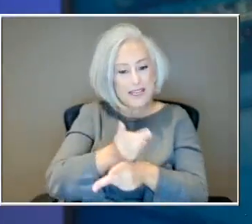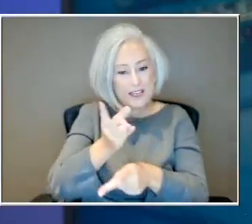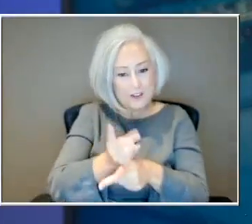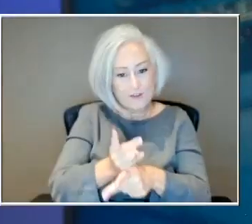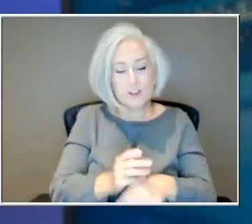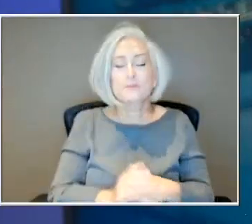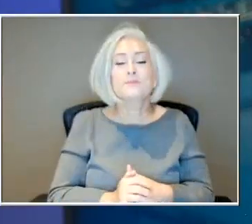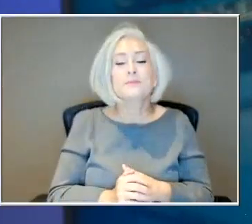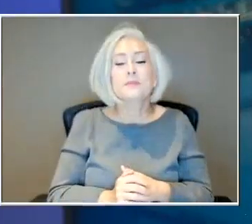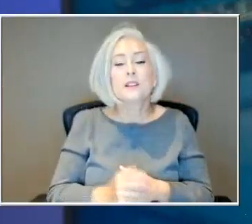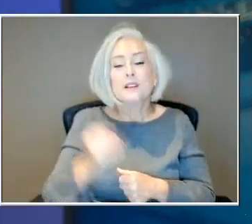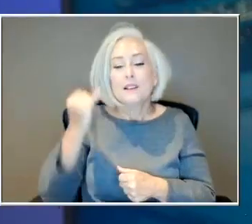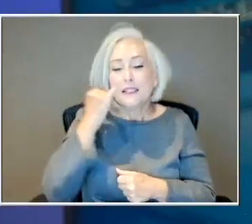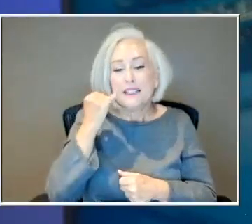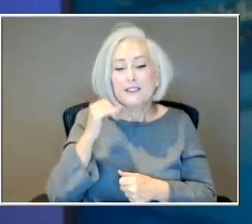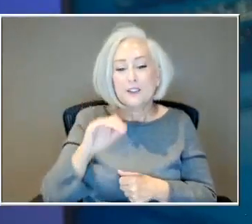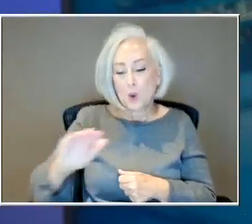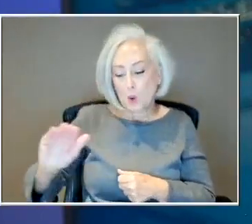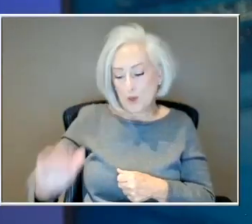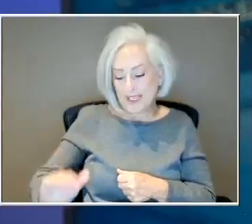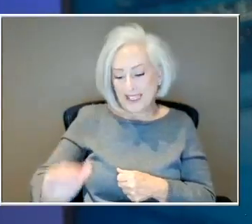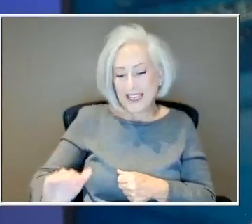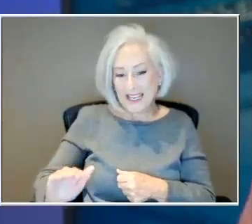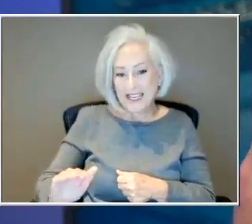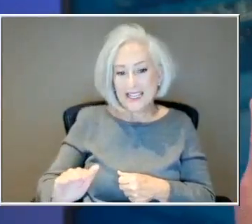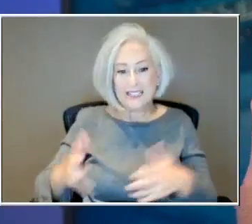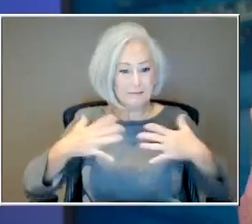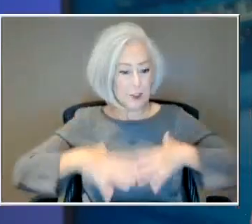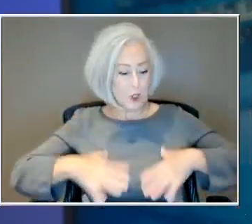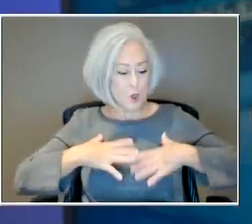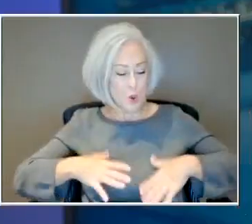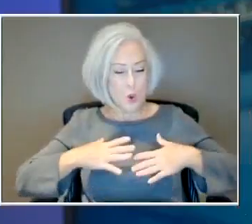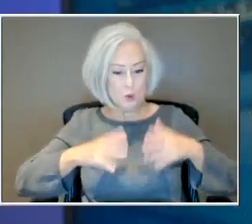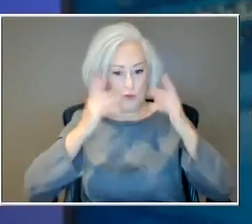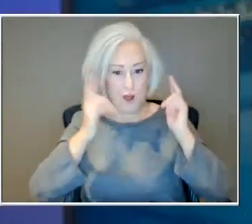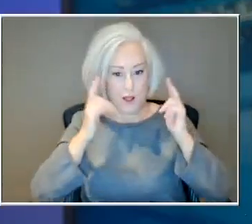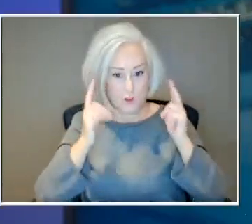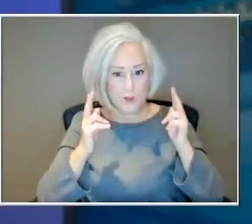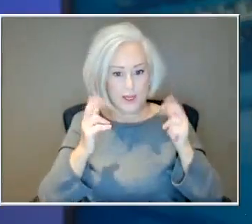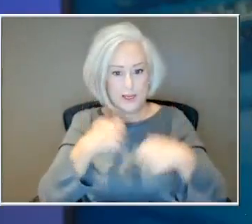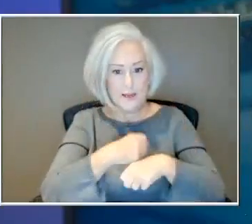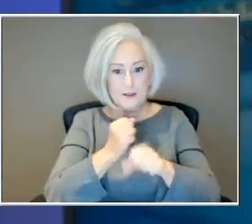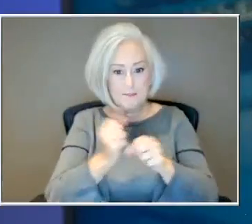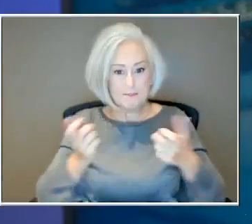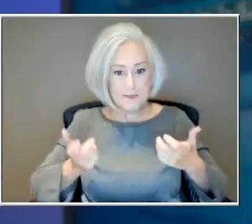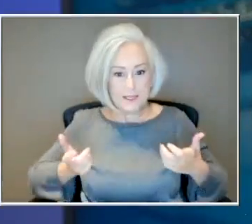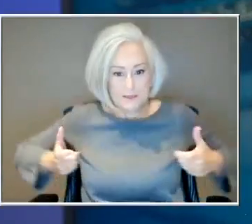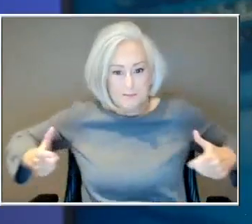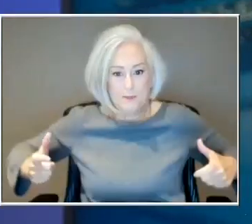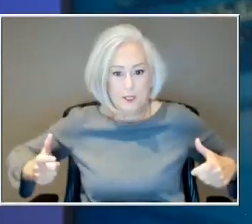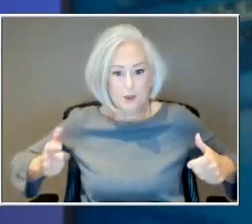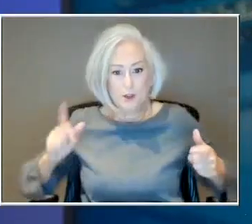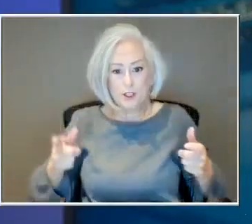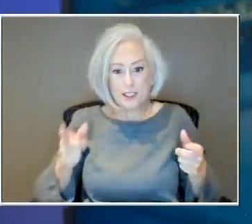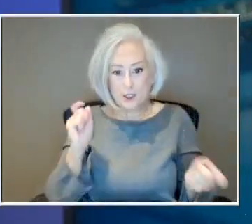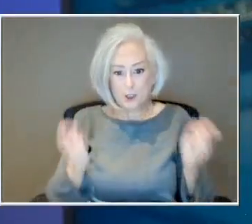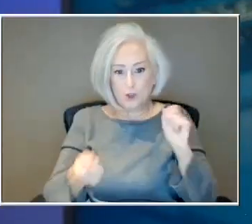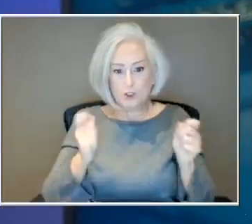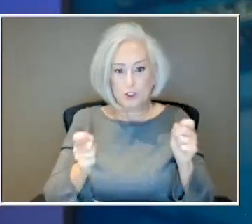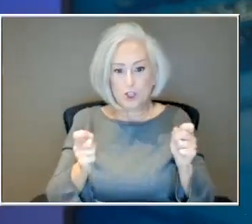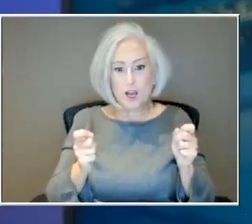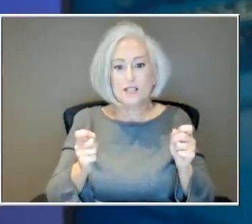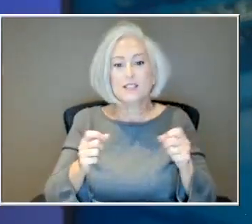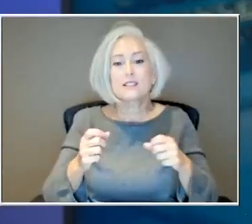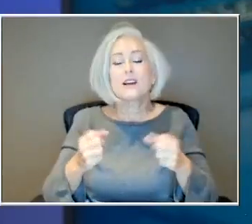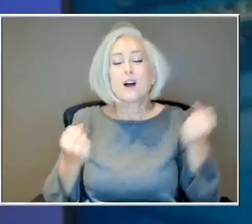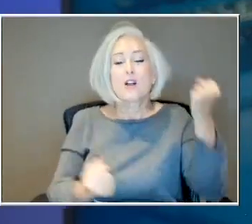smaller kid, in one of those outfits, and it's going to make them a lot bigger, you're going to probably need to adjust their car seat as well, so they're not basically